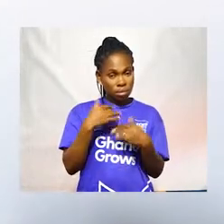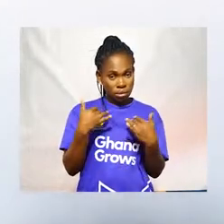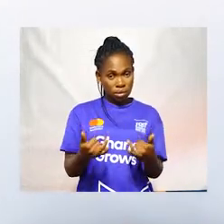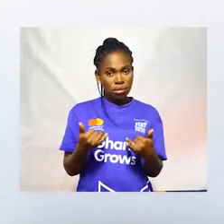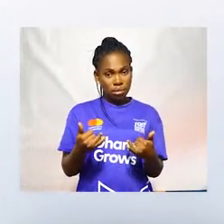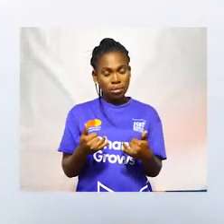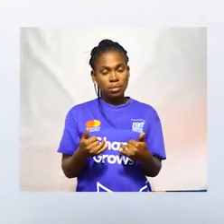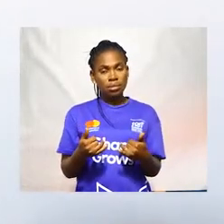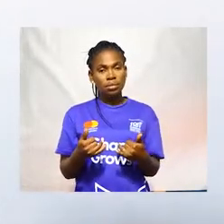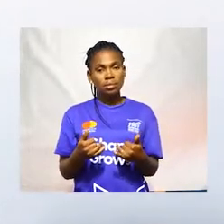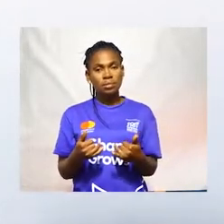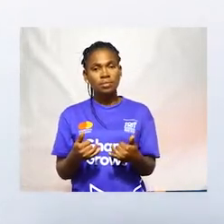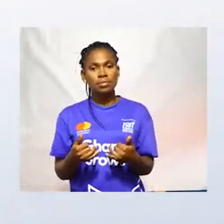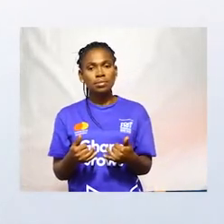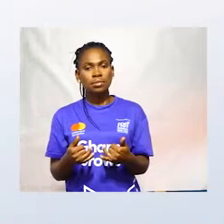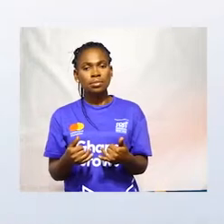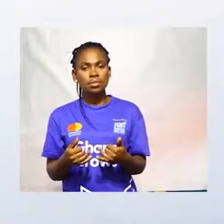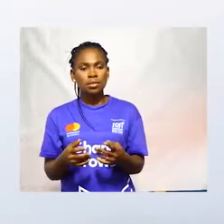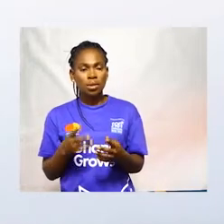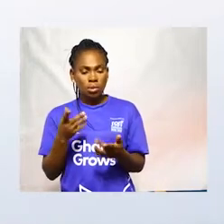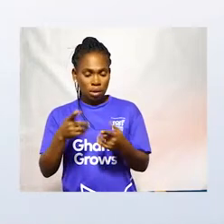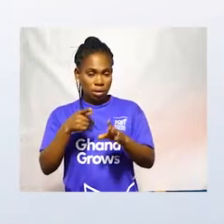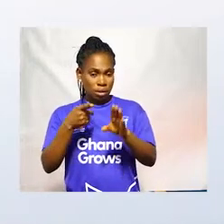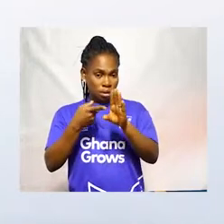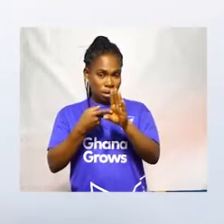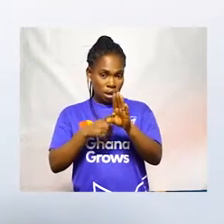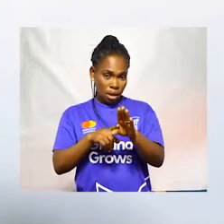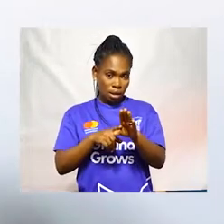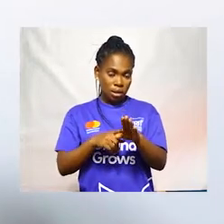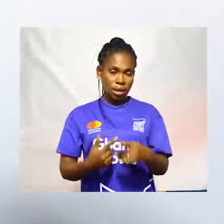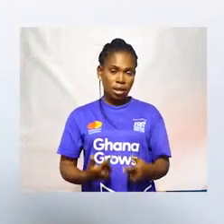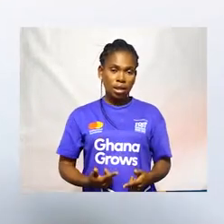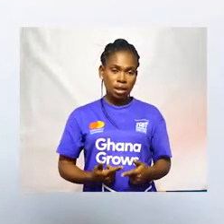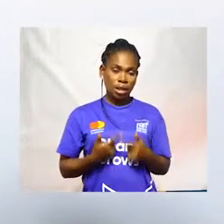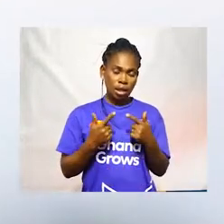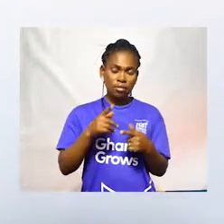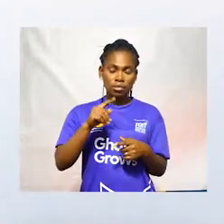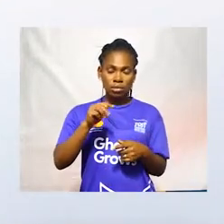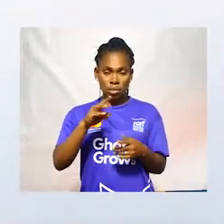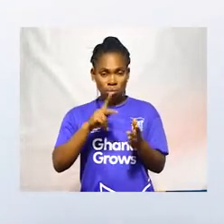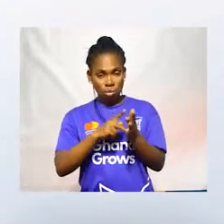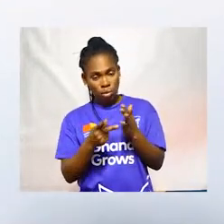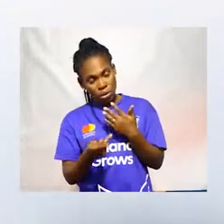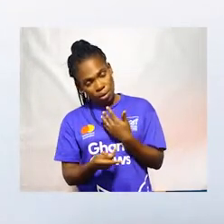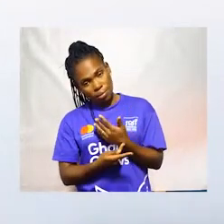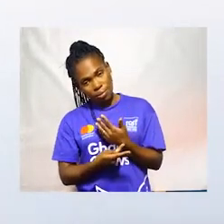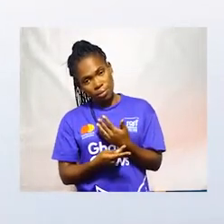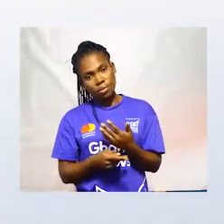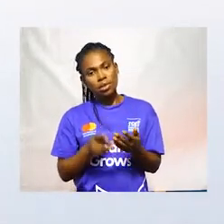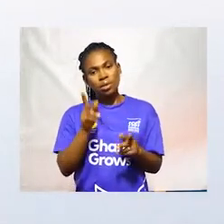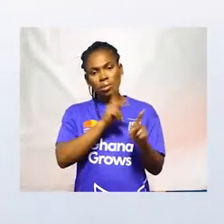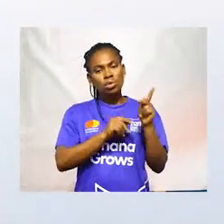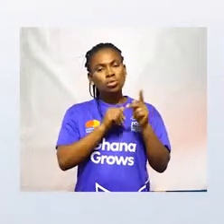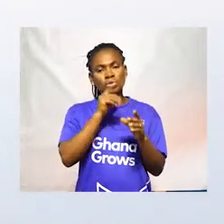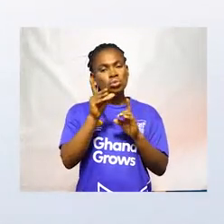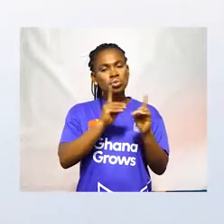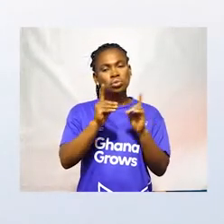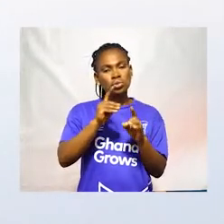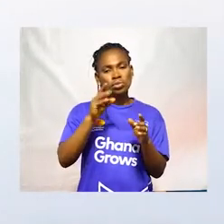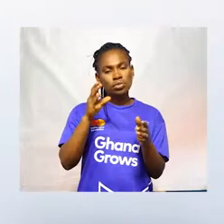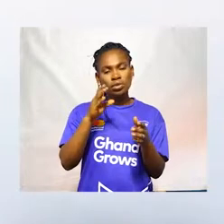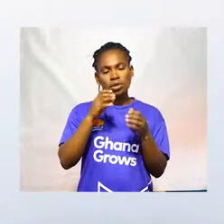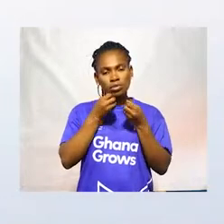not live tweeting programs. We started live tweeting programs. People were not doing infographics. We'll